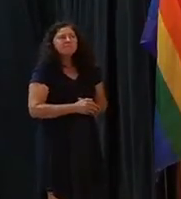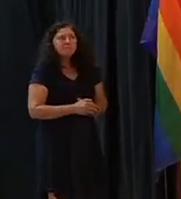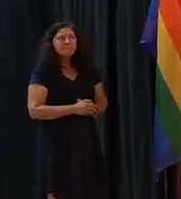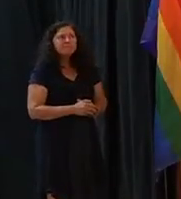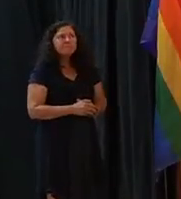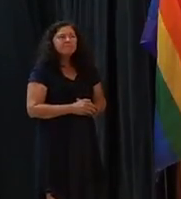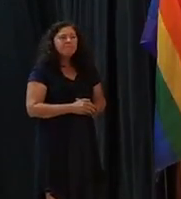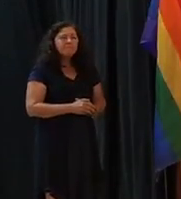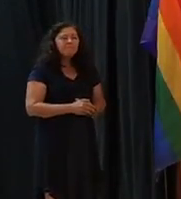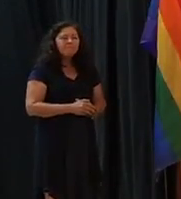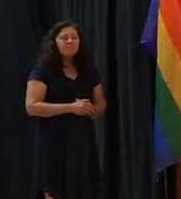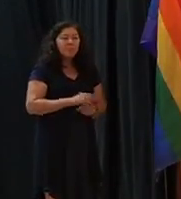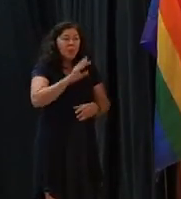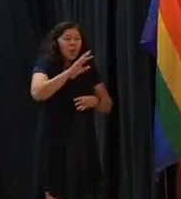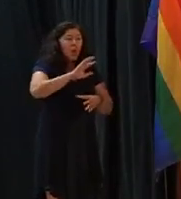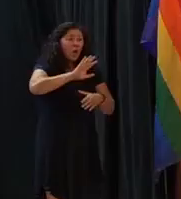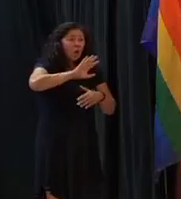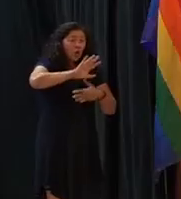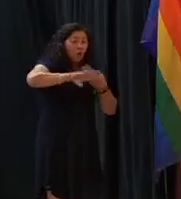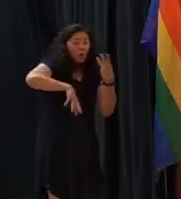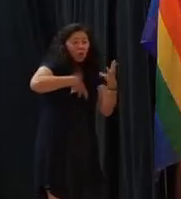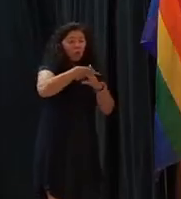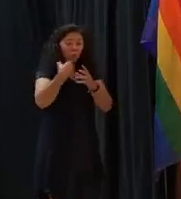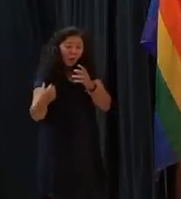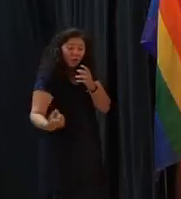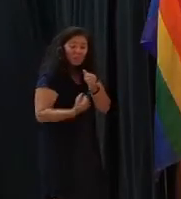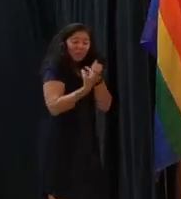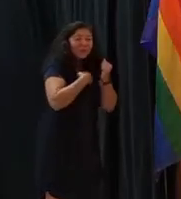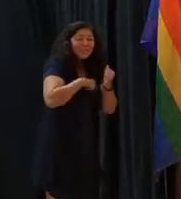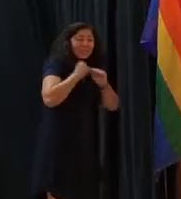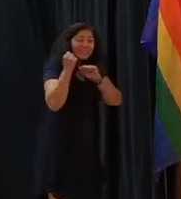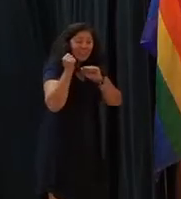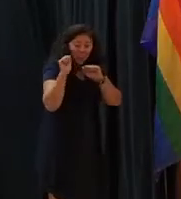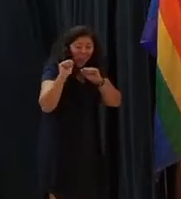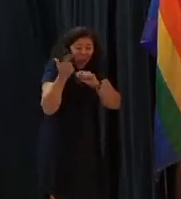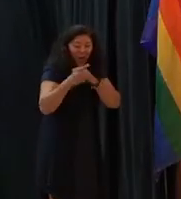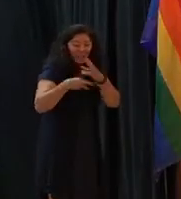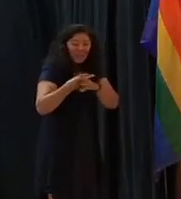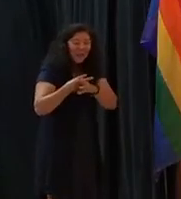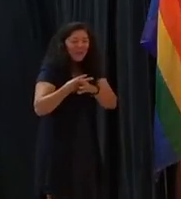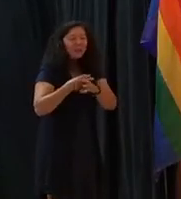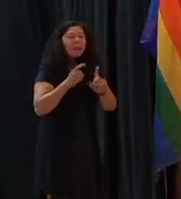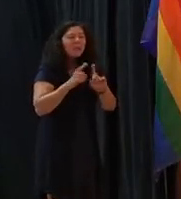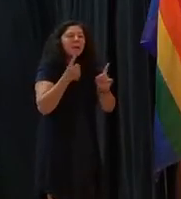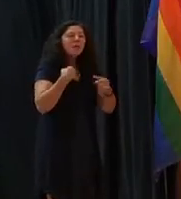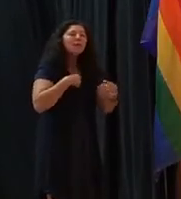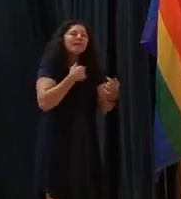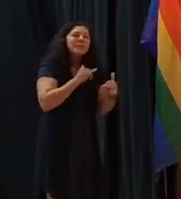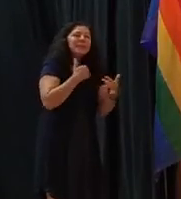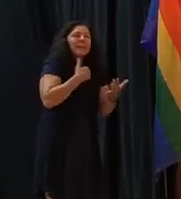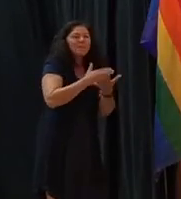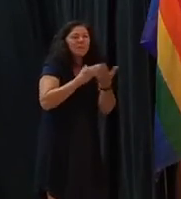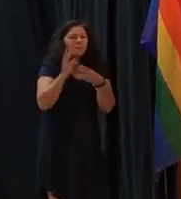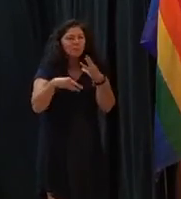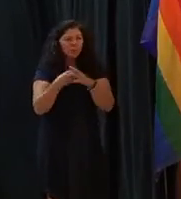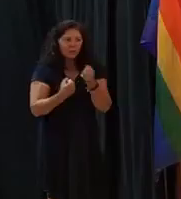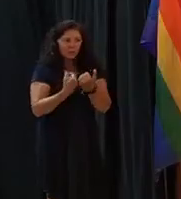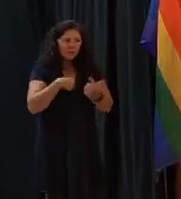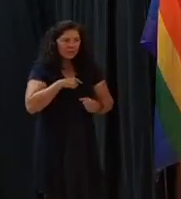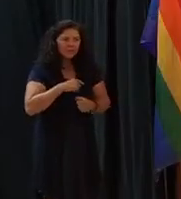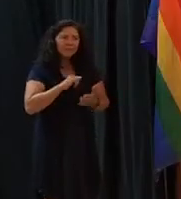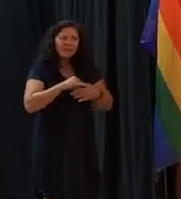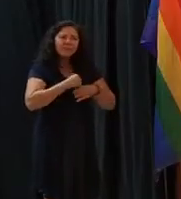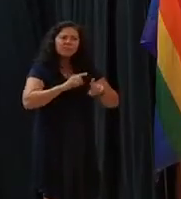have the whole world with us, but we have us with us. And that should make a lot of difference, because we